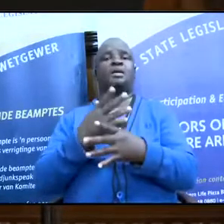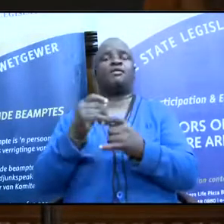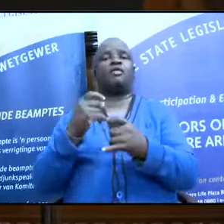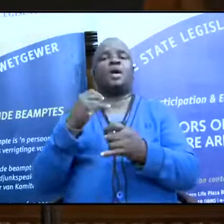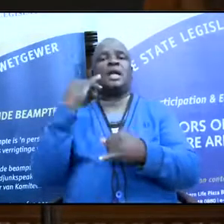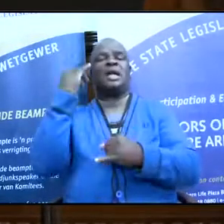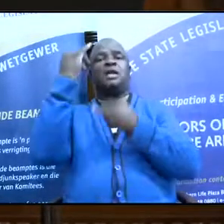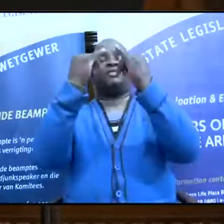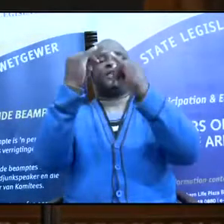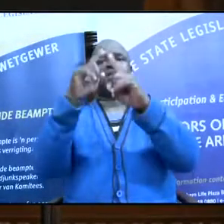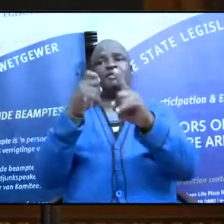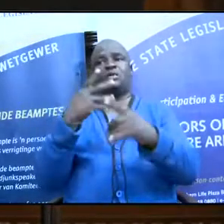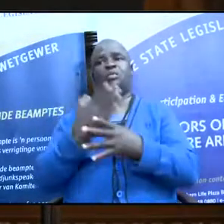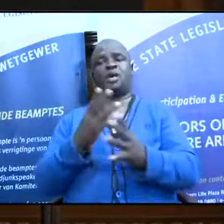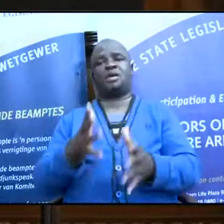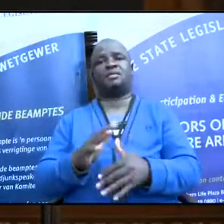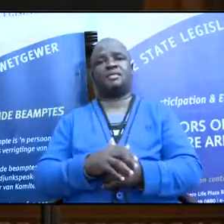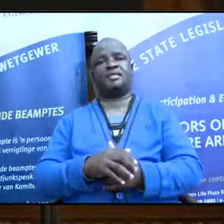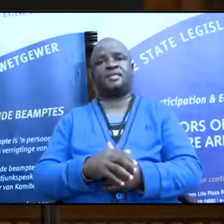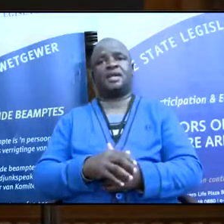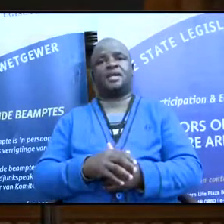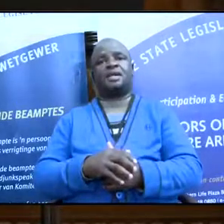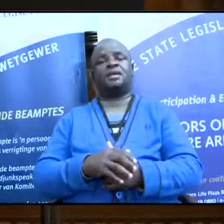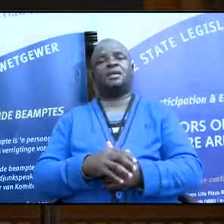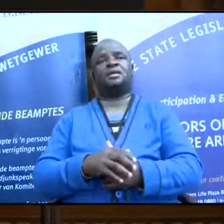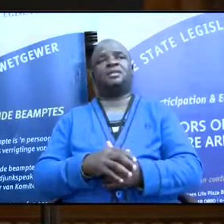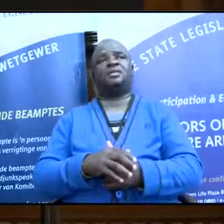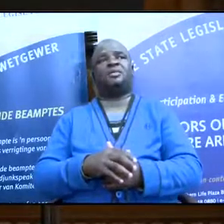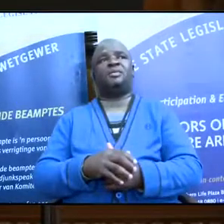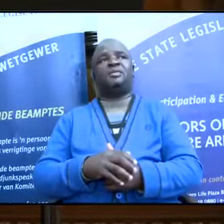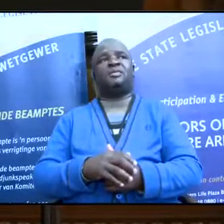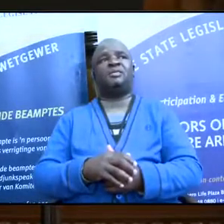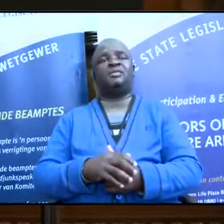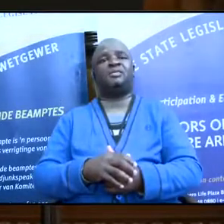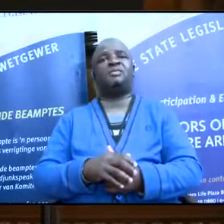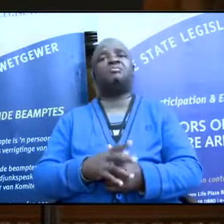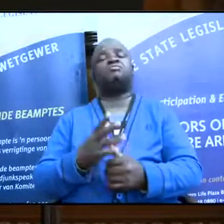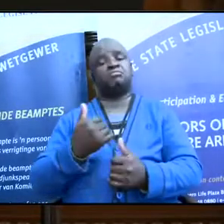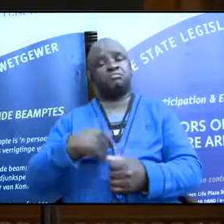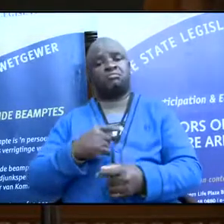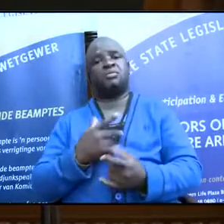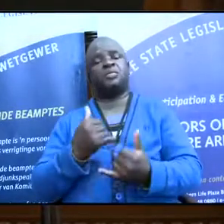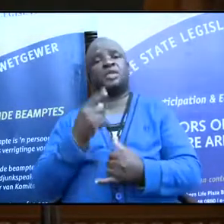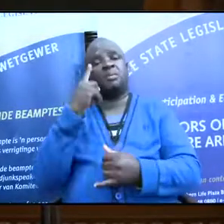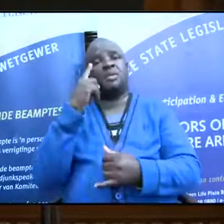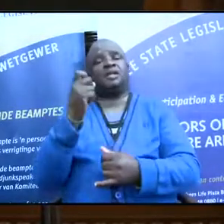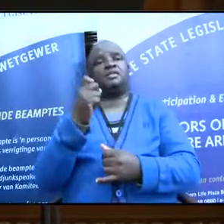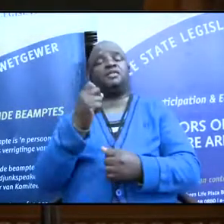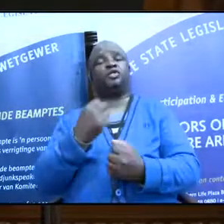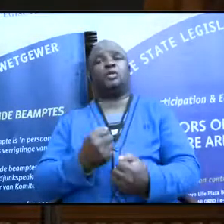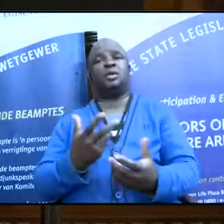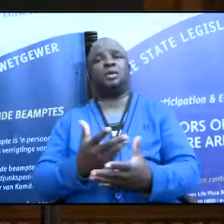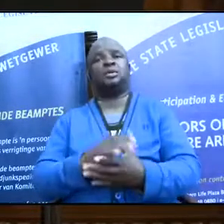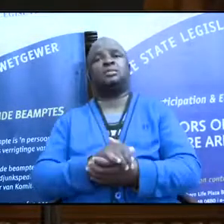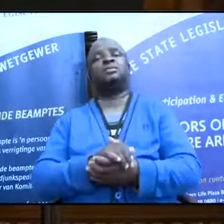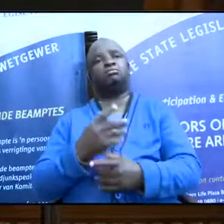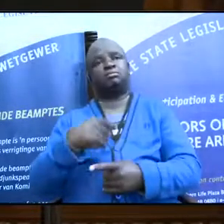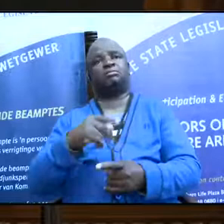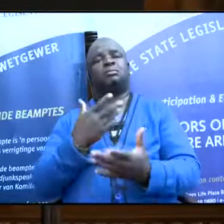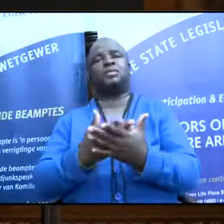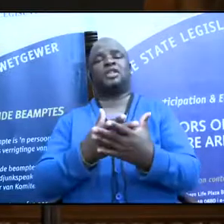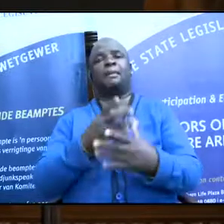by workers therefore as much as we believe strongly in building strong